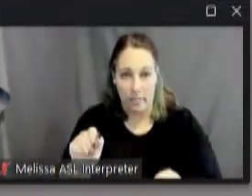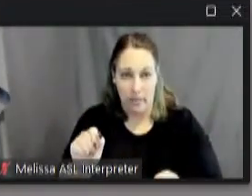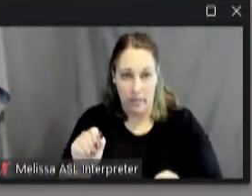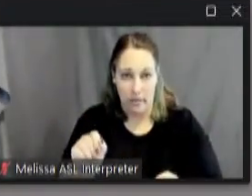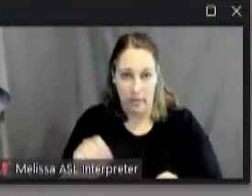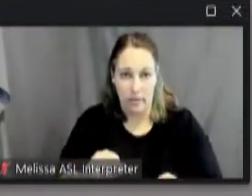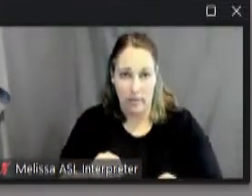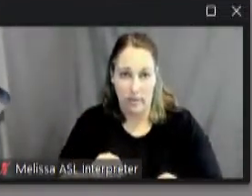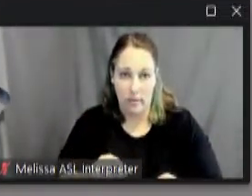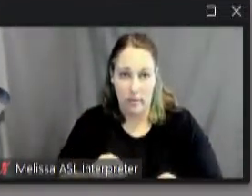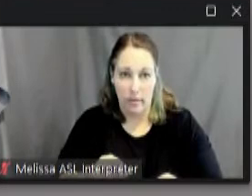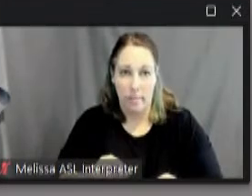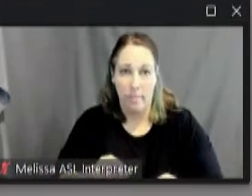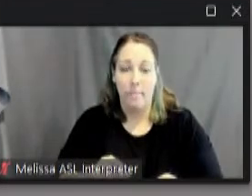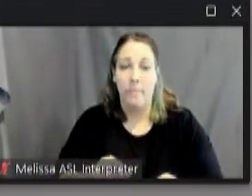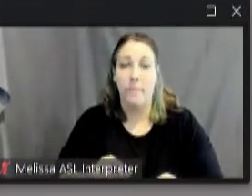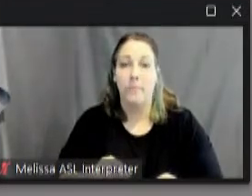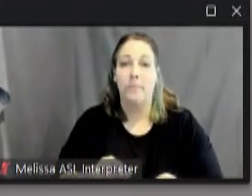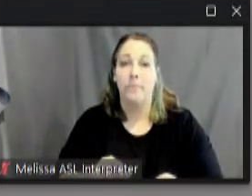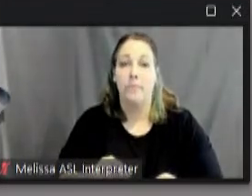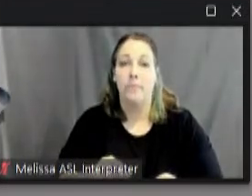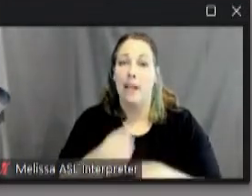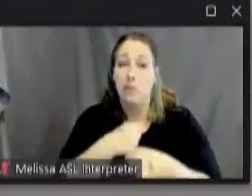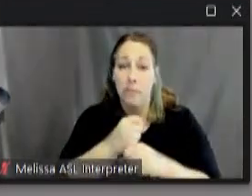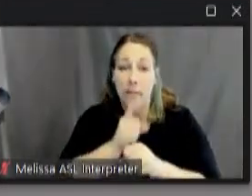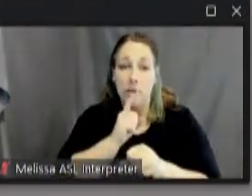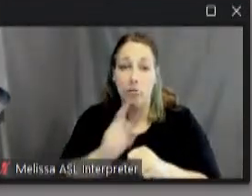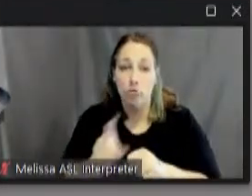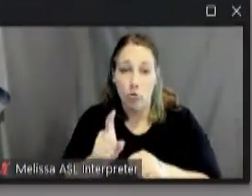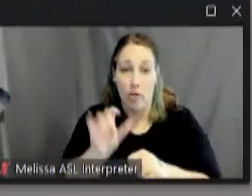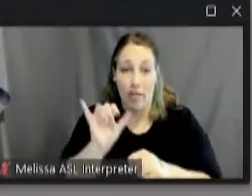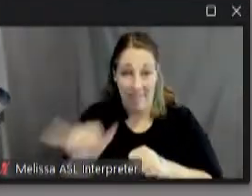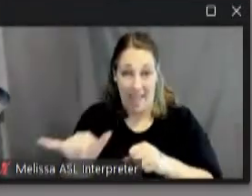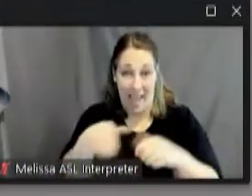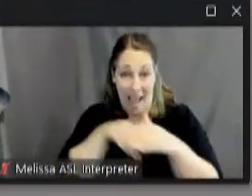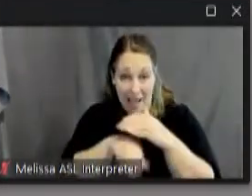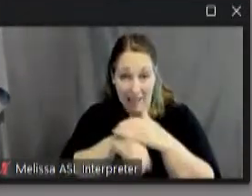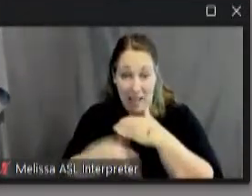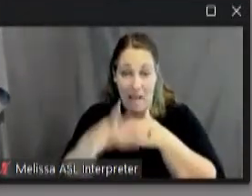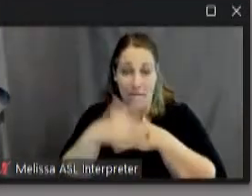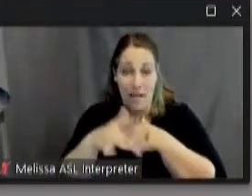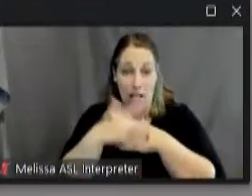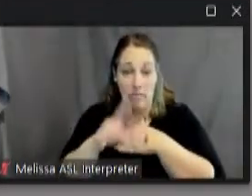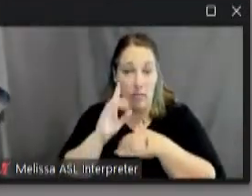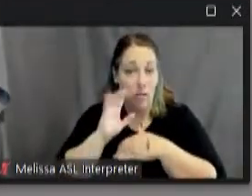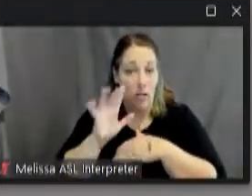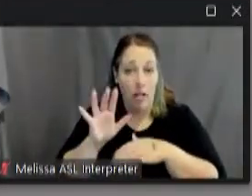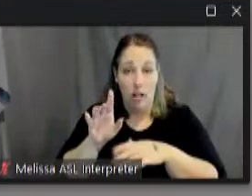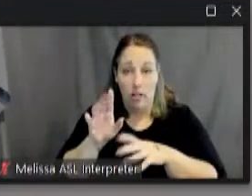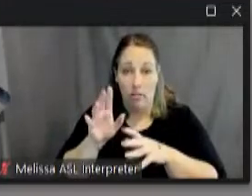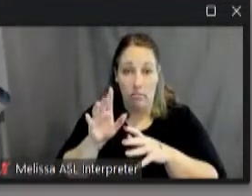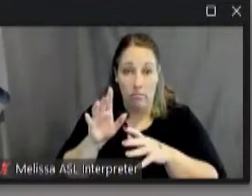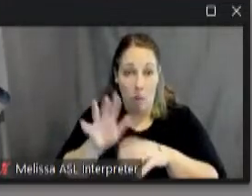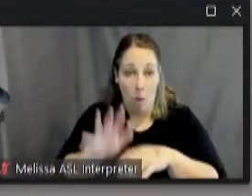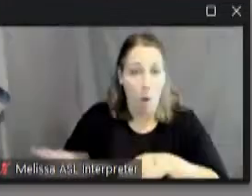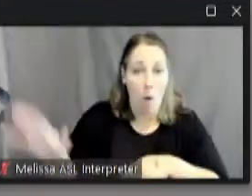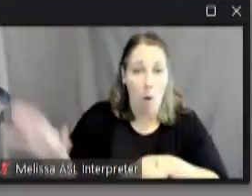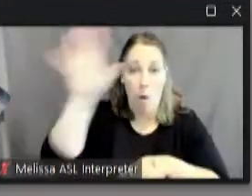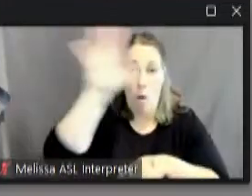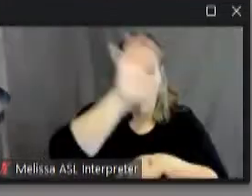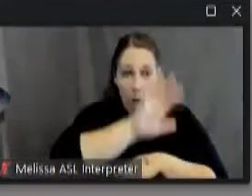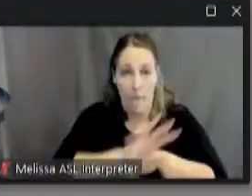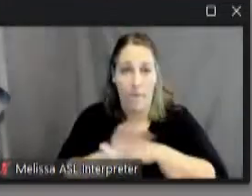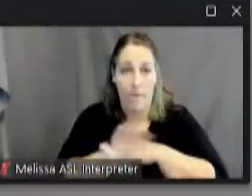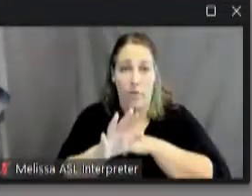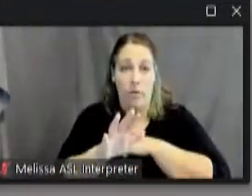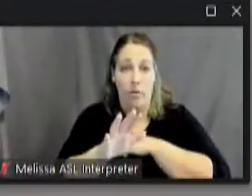and to make sure that these reach every corner of the country, not just in the case of public